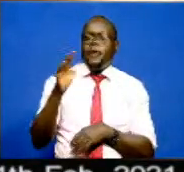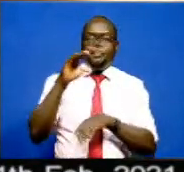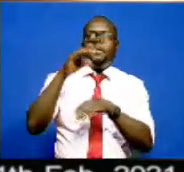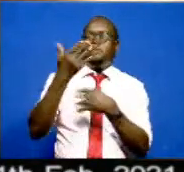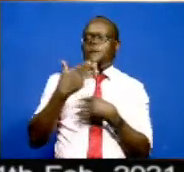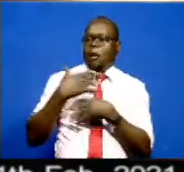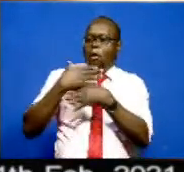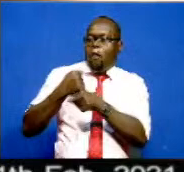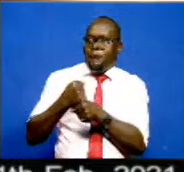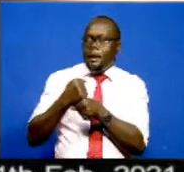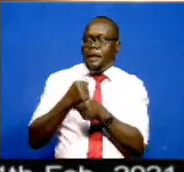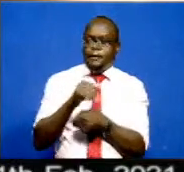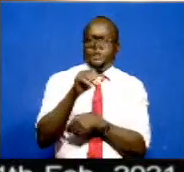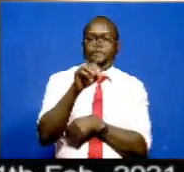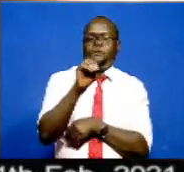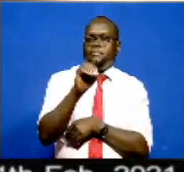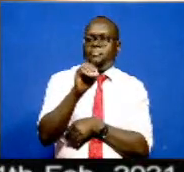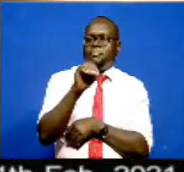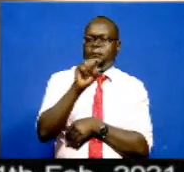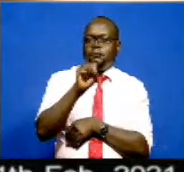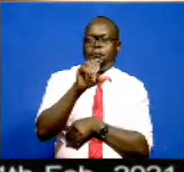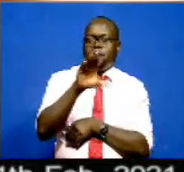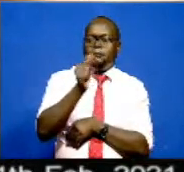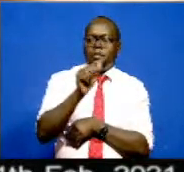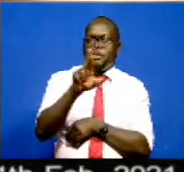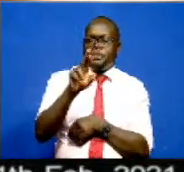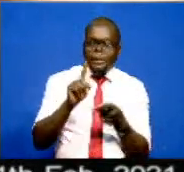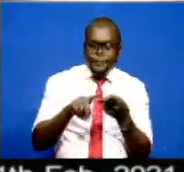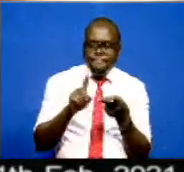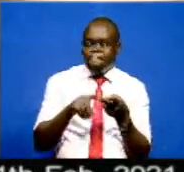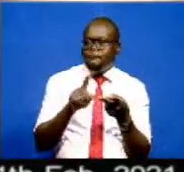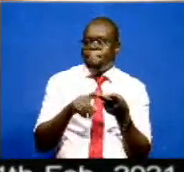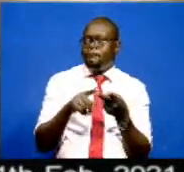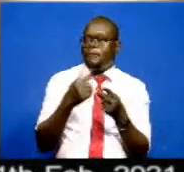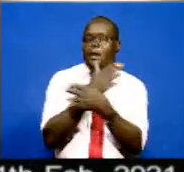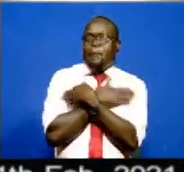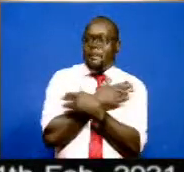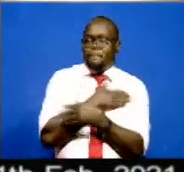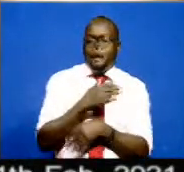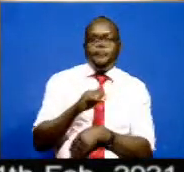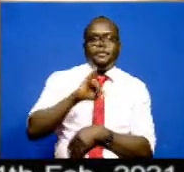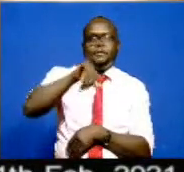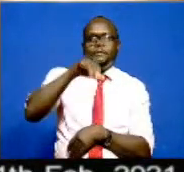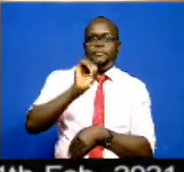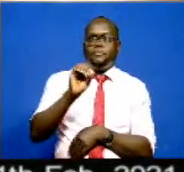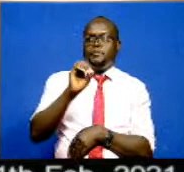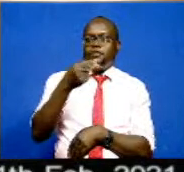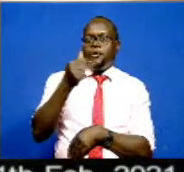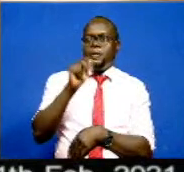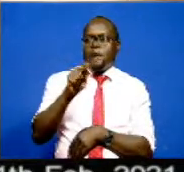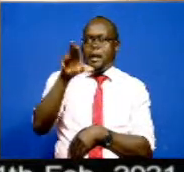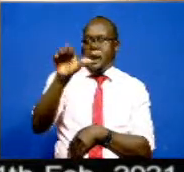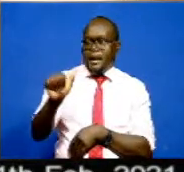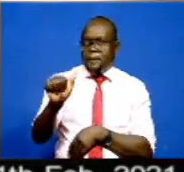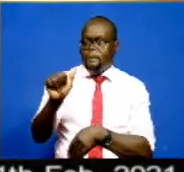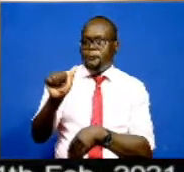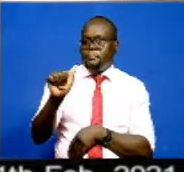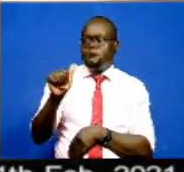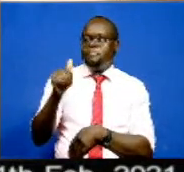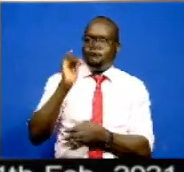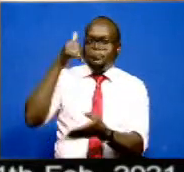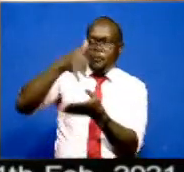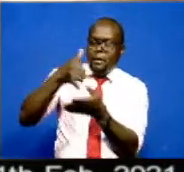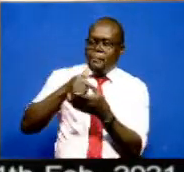confident. Oscar Sudi, and even lately, my friend Joanna Ngenu, subjecting Honorable Mbadi